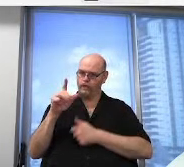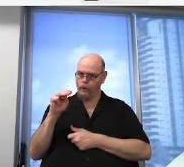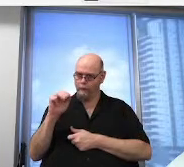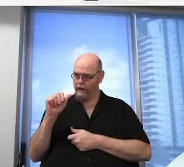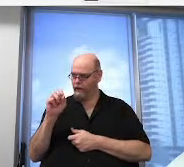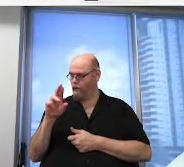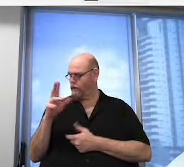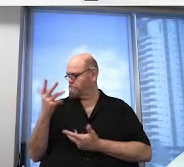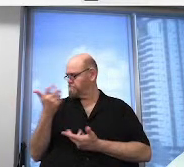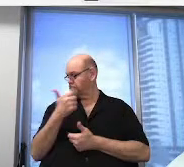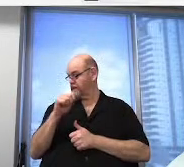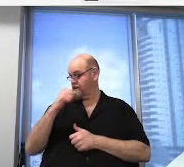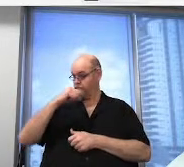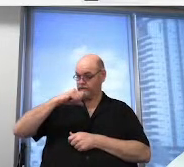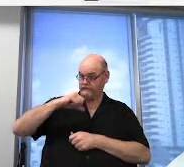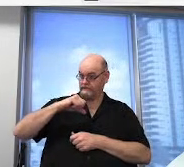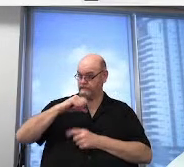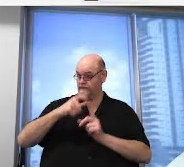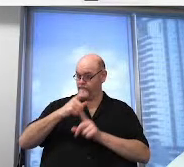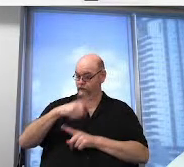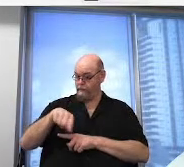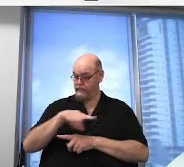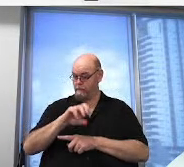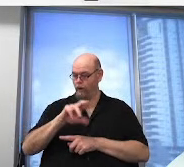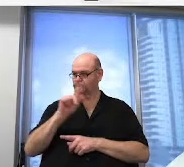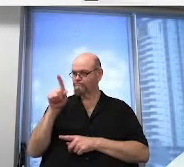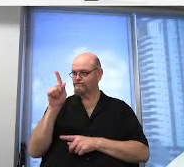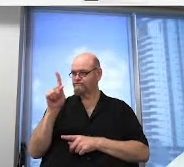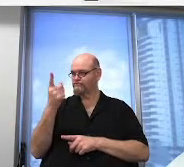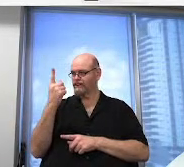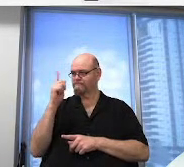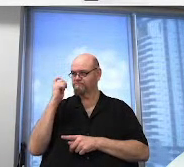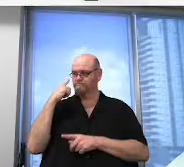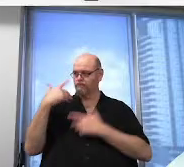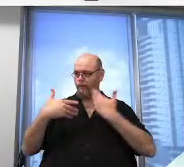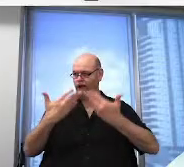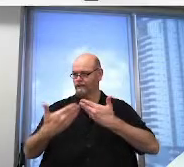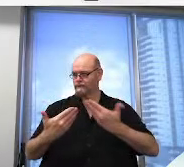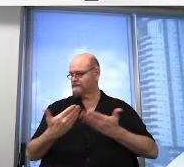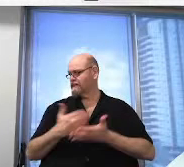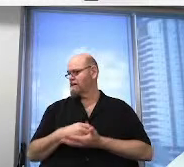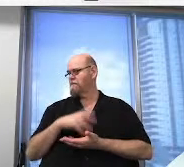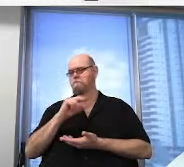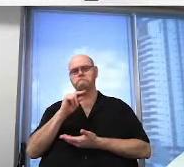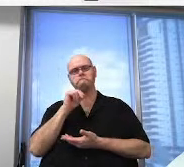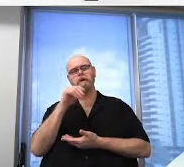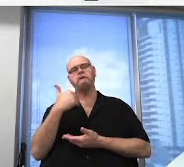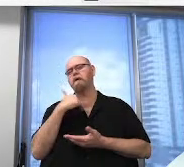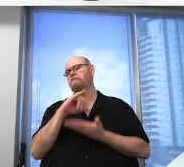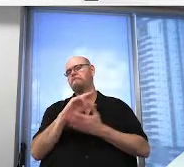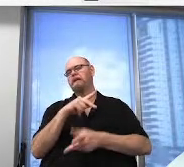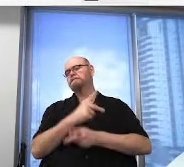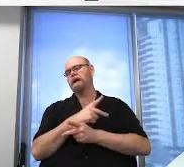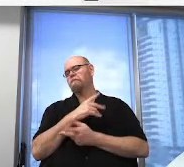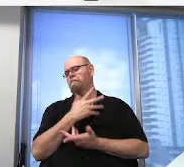interacting with Luma? Is there any of that going on, or is it just bureaucracy? Yeah, I don't.